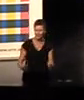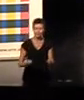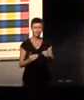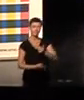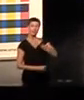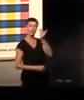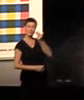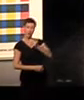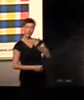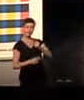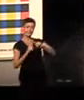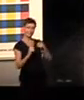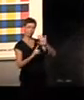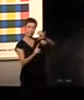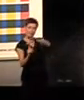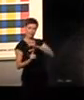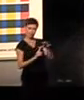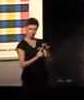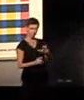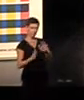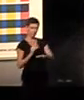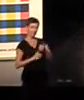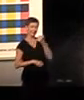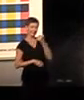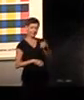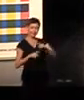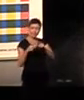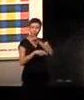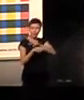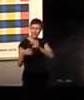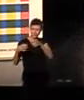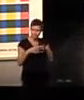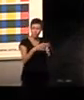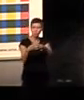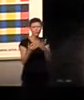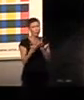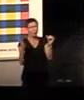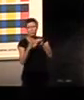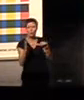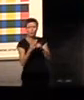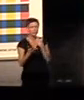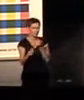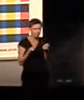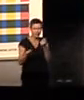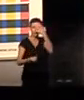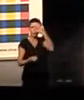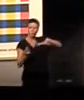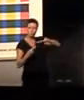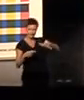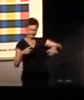team municipalities of zich poli's forces and other problems dat kan moet dat